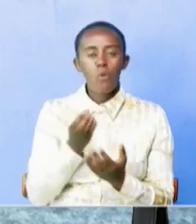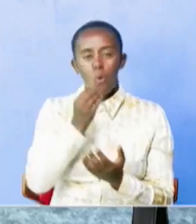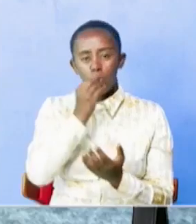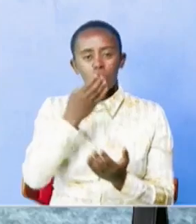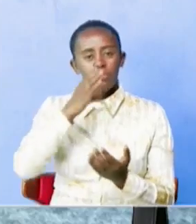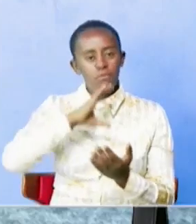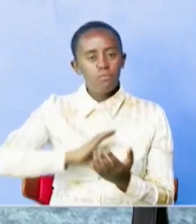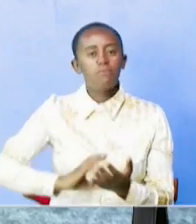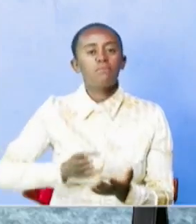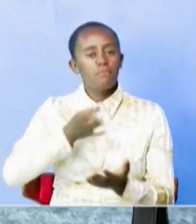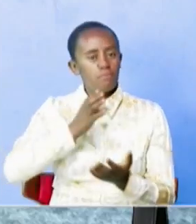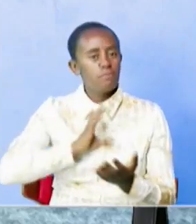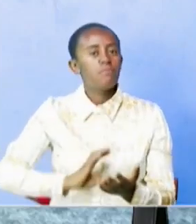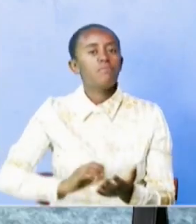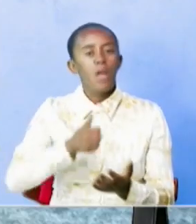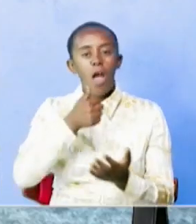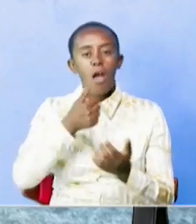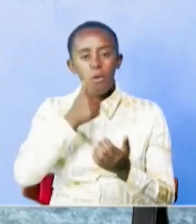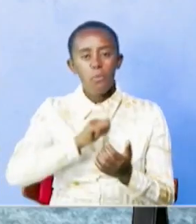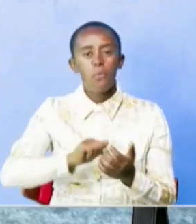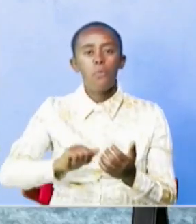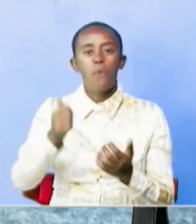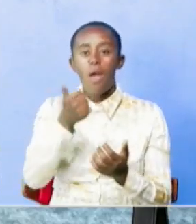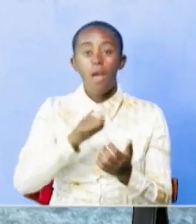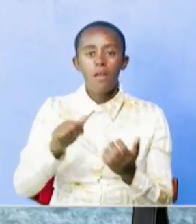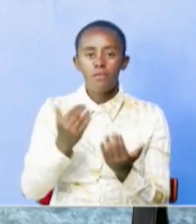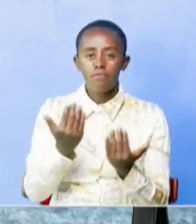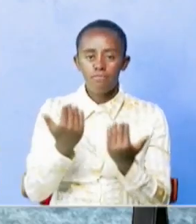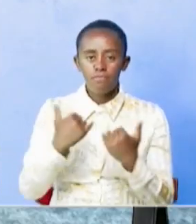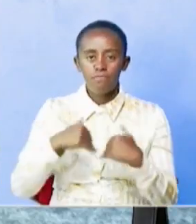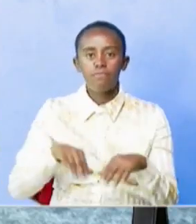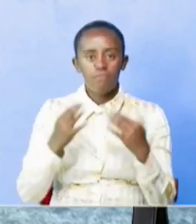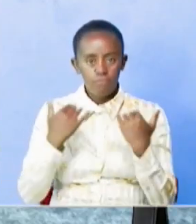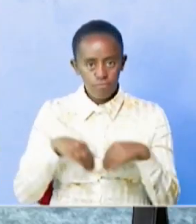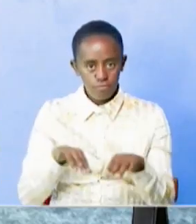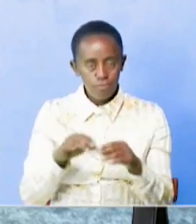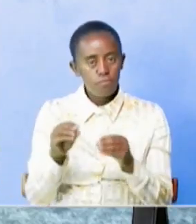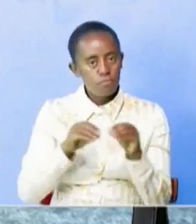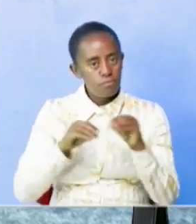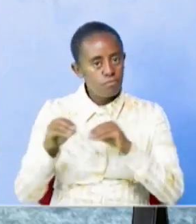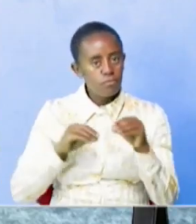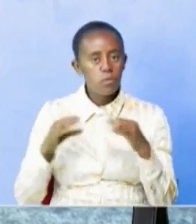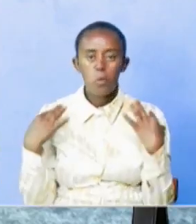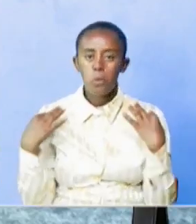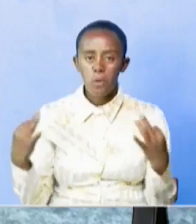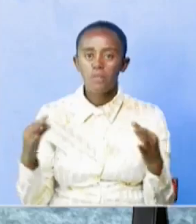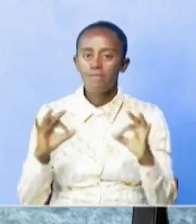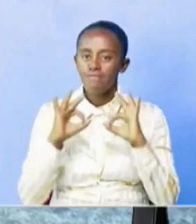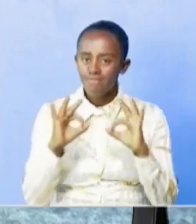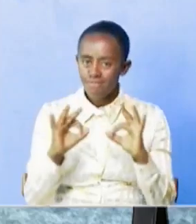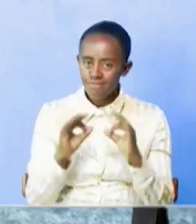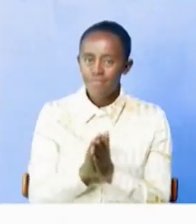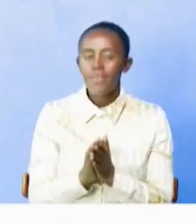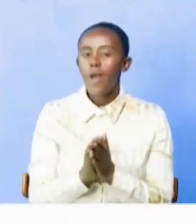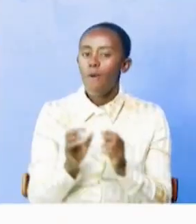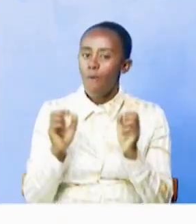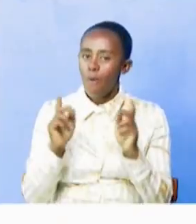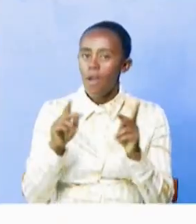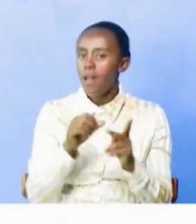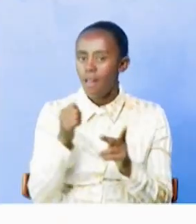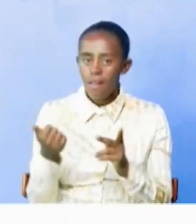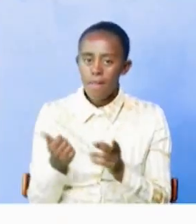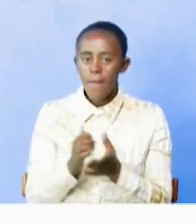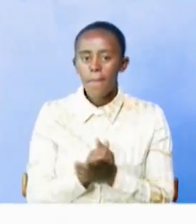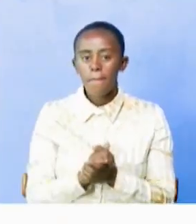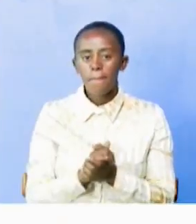oxygen every time we do aerobic exercises, and that is good for our health. Okay, what else?